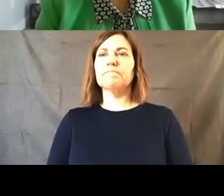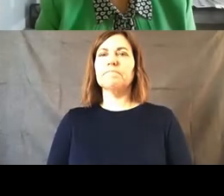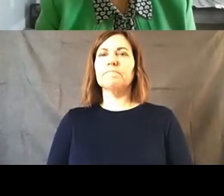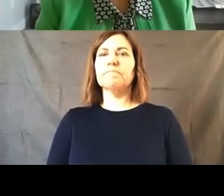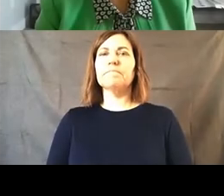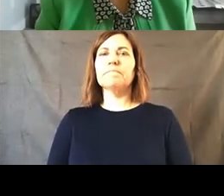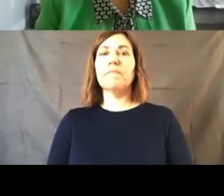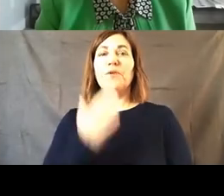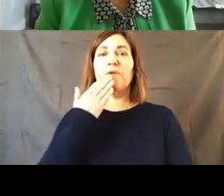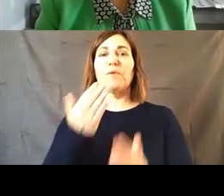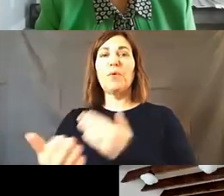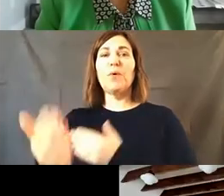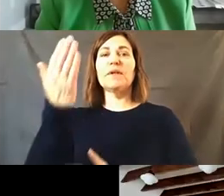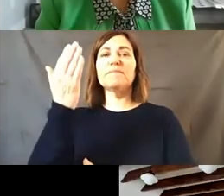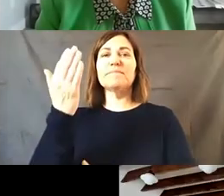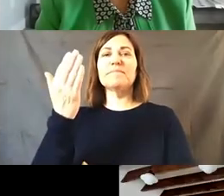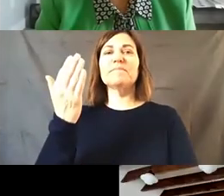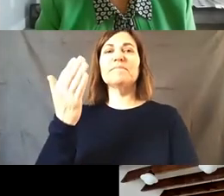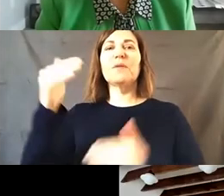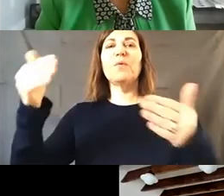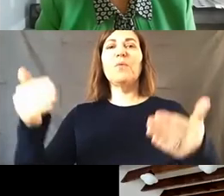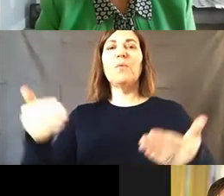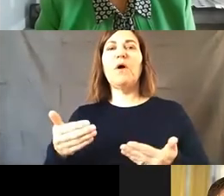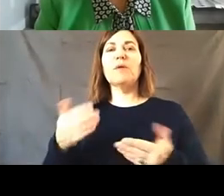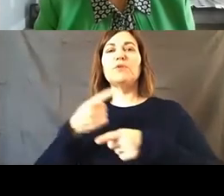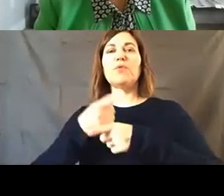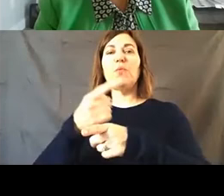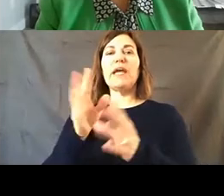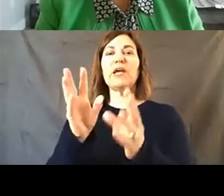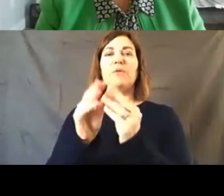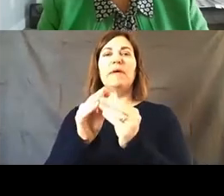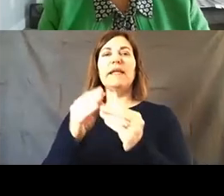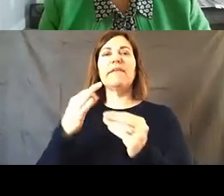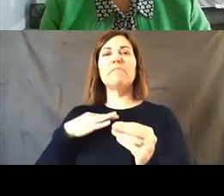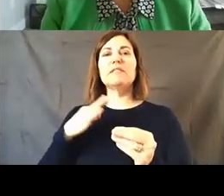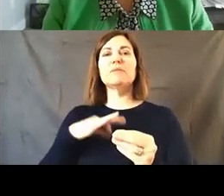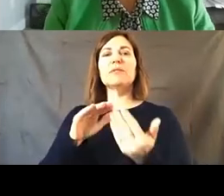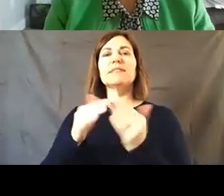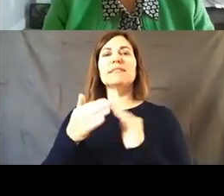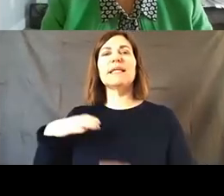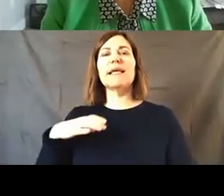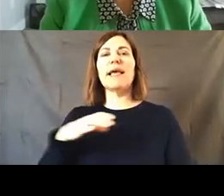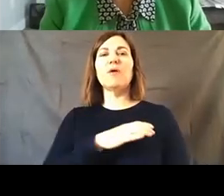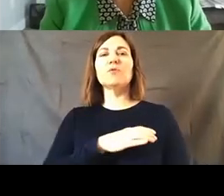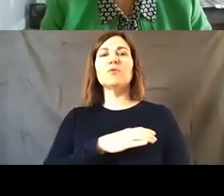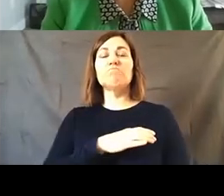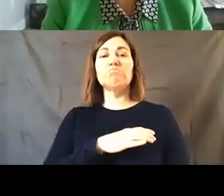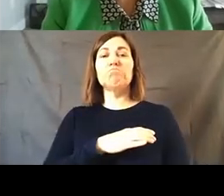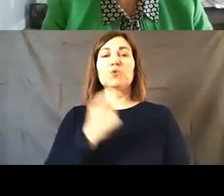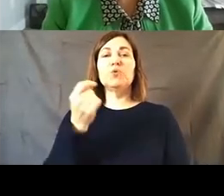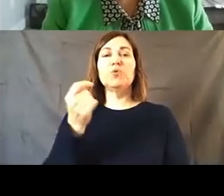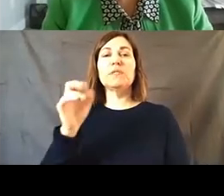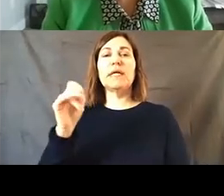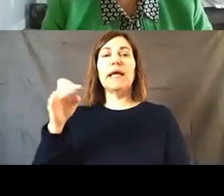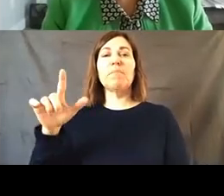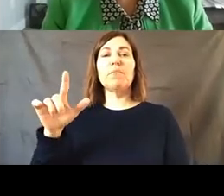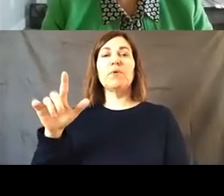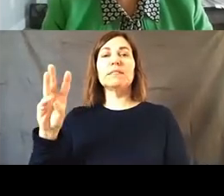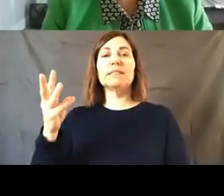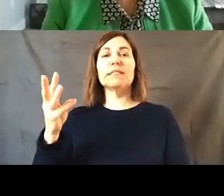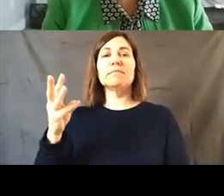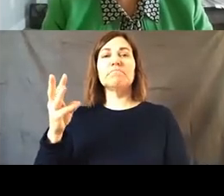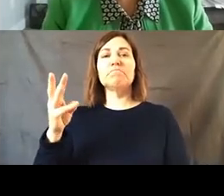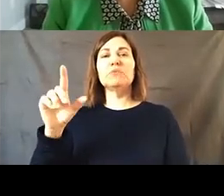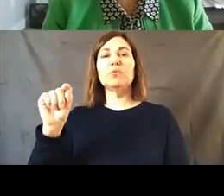Good morning, and welcome to the regular meeting of Pittsburgh City Council for Tuesday, April 6,